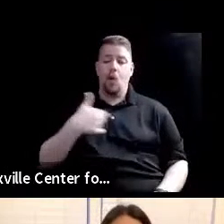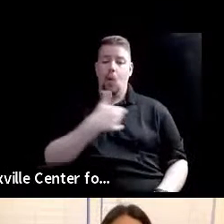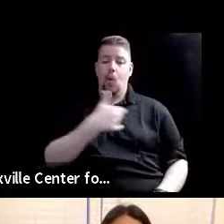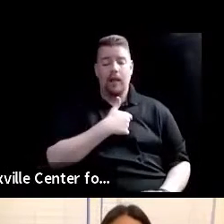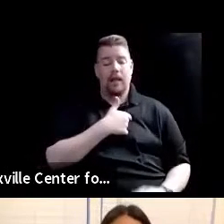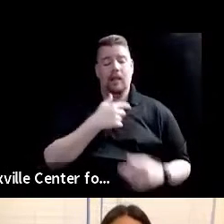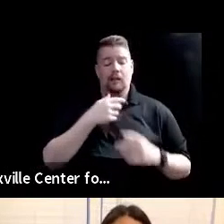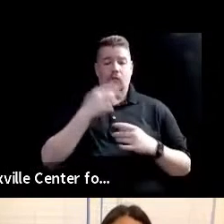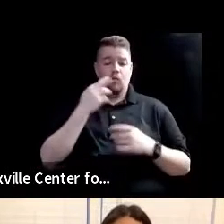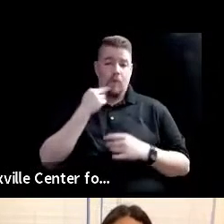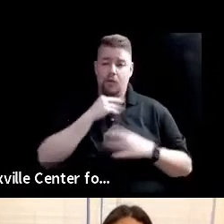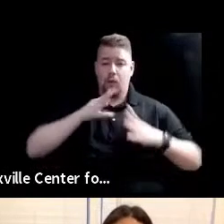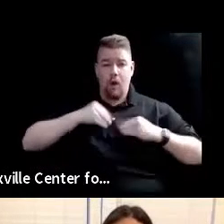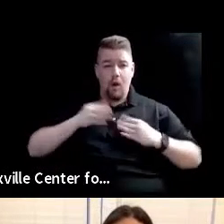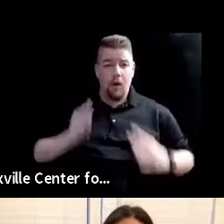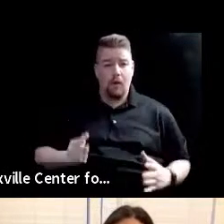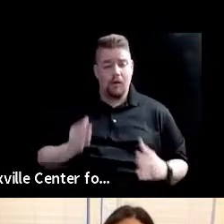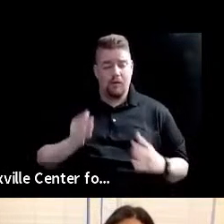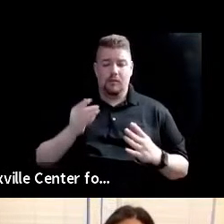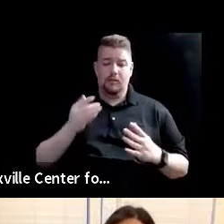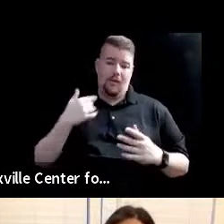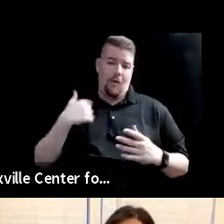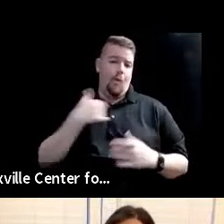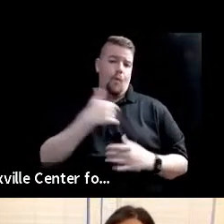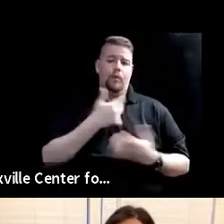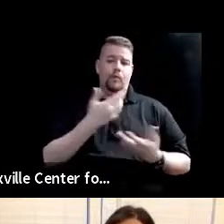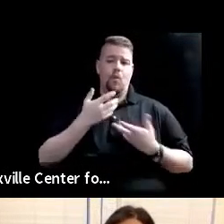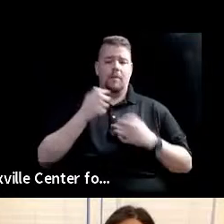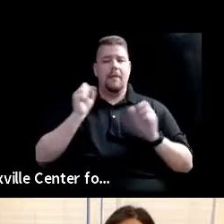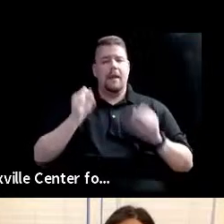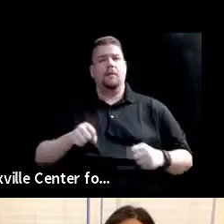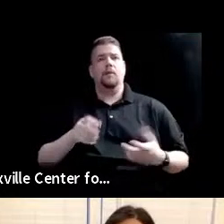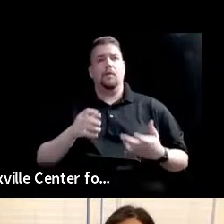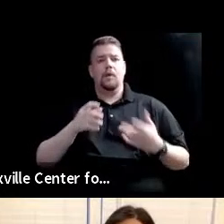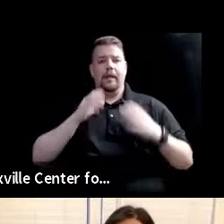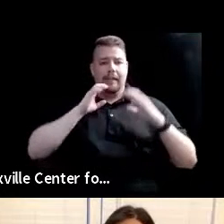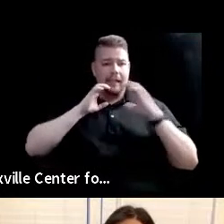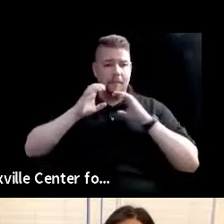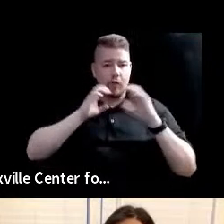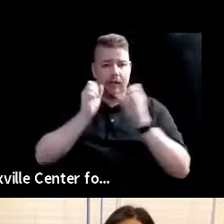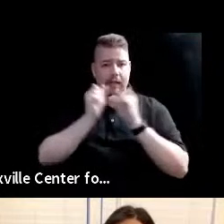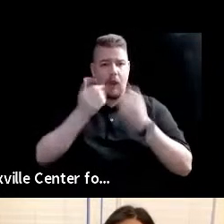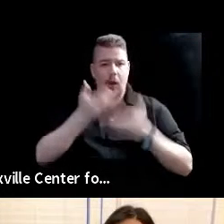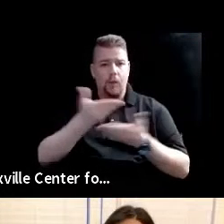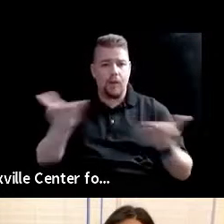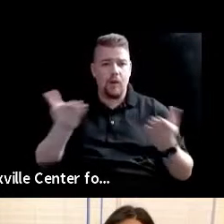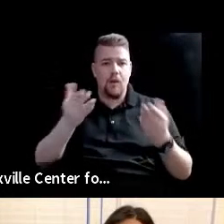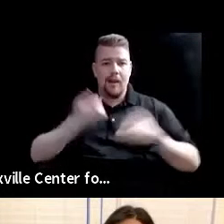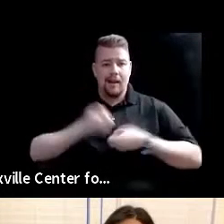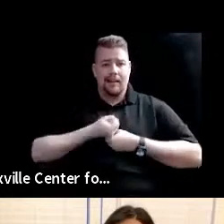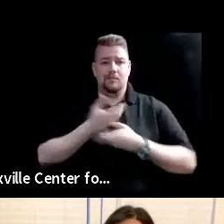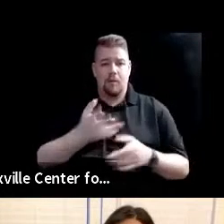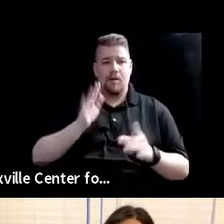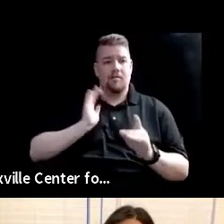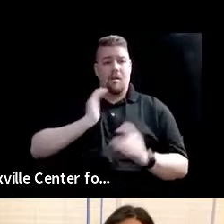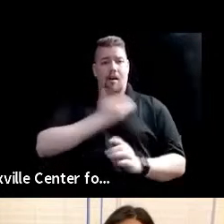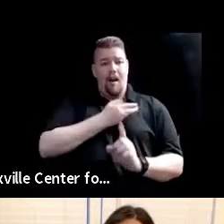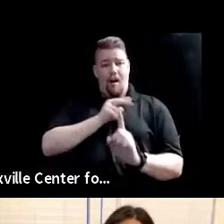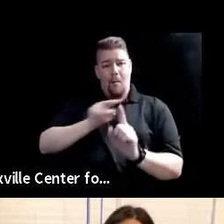I know I've talked to me today, we would just like to be able to have a time to communicate with you and express our point of view, which